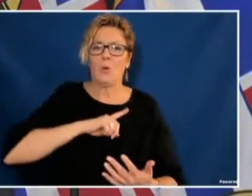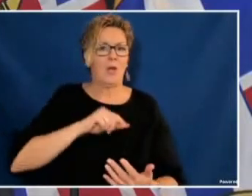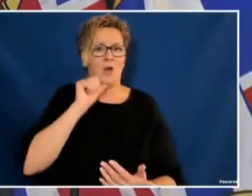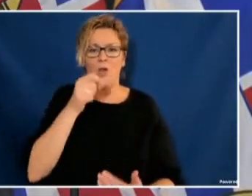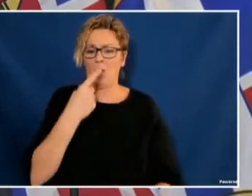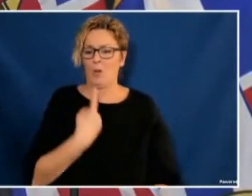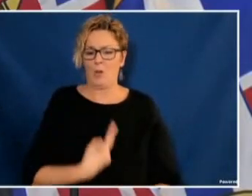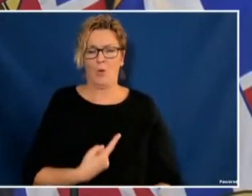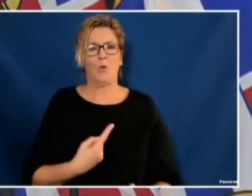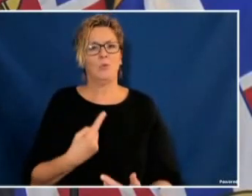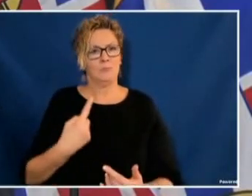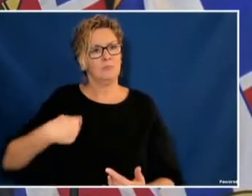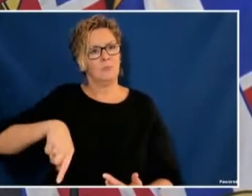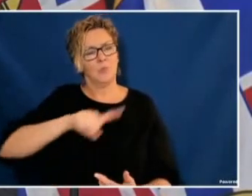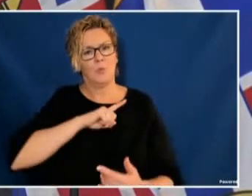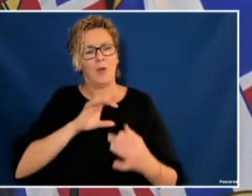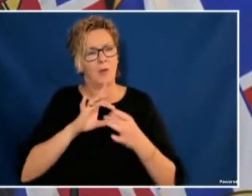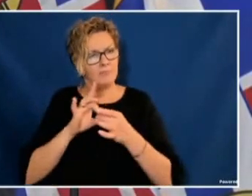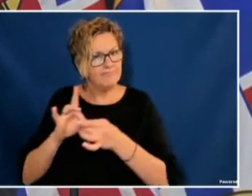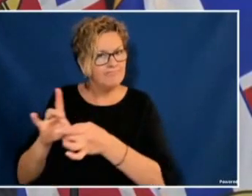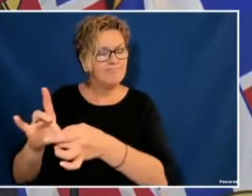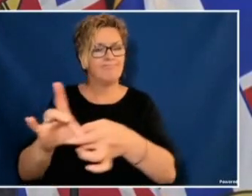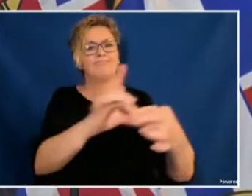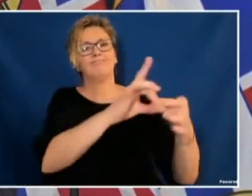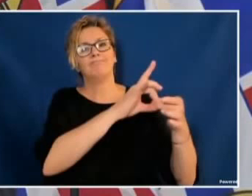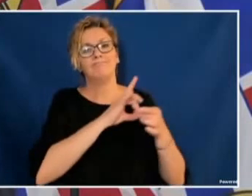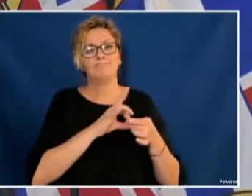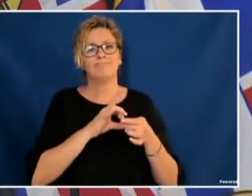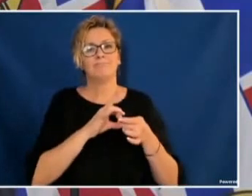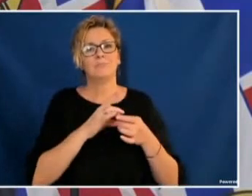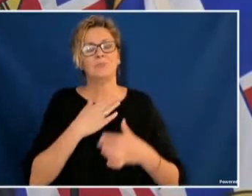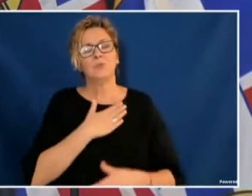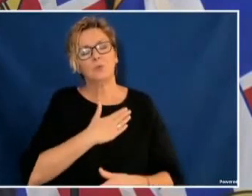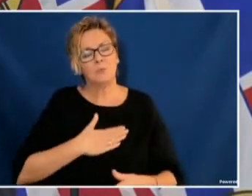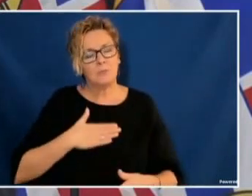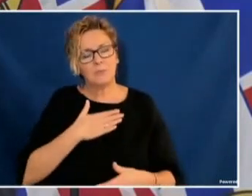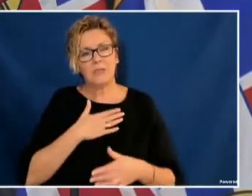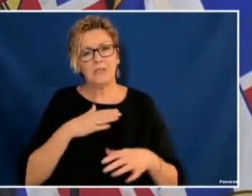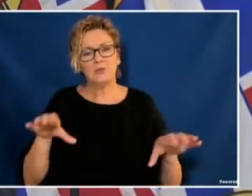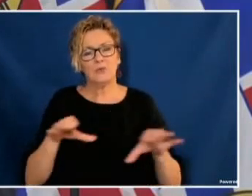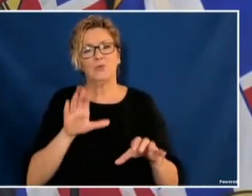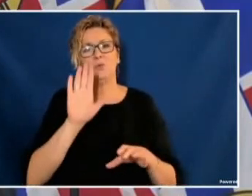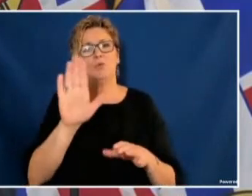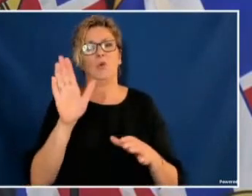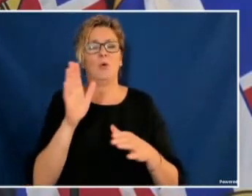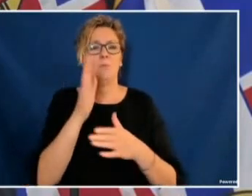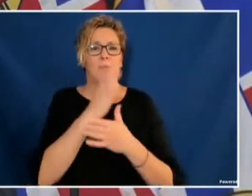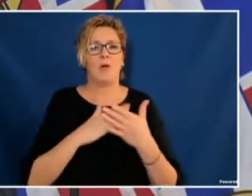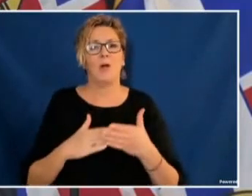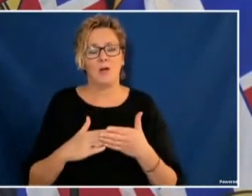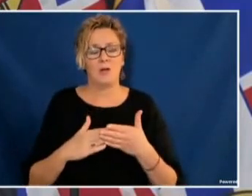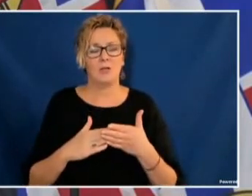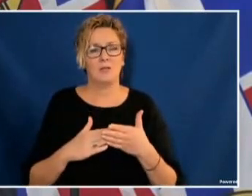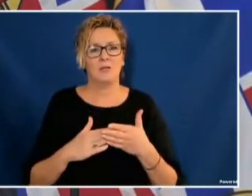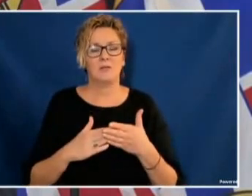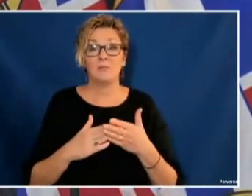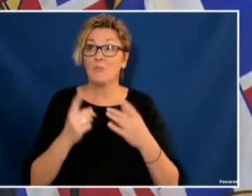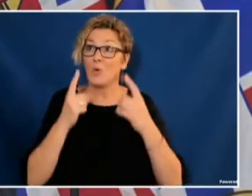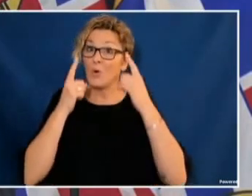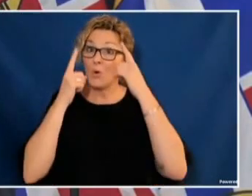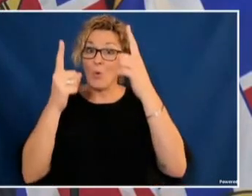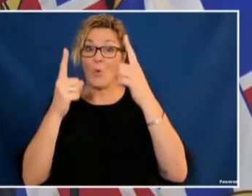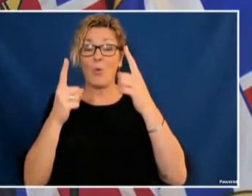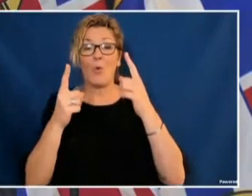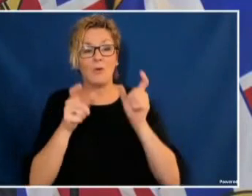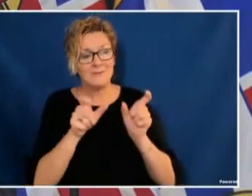Henry said, this is a difficult and gutting time under these circumstances, and